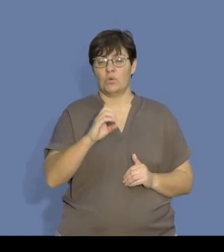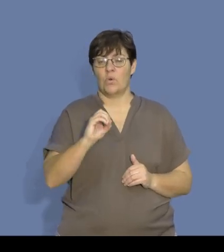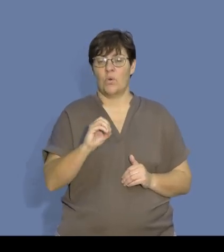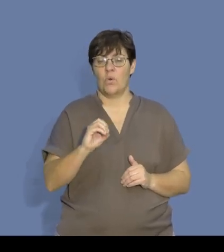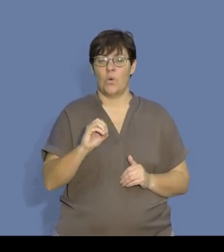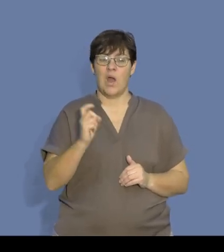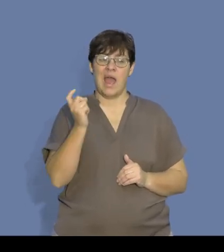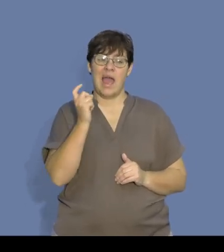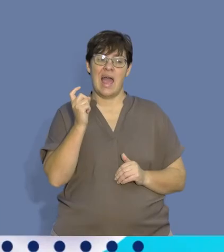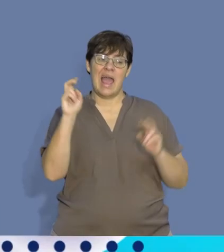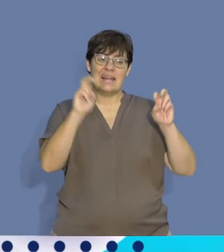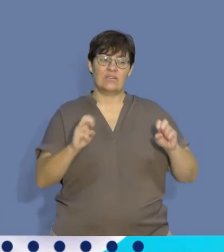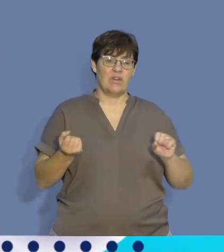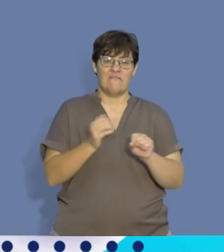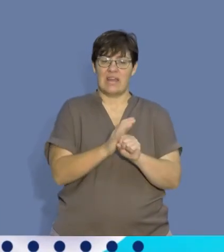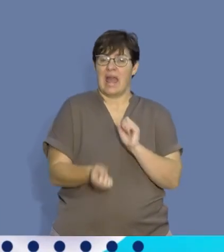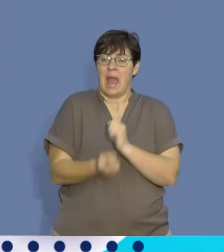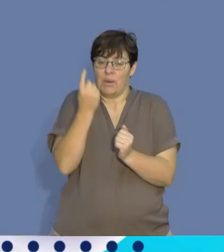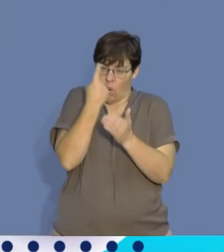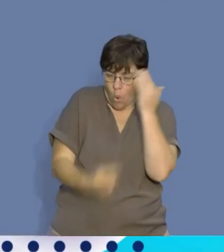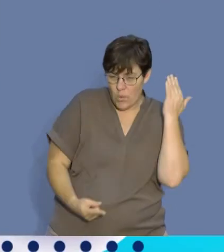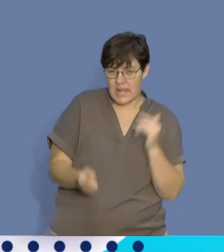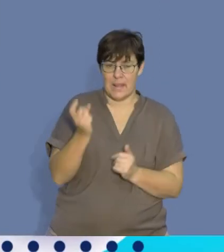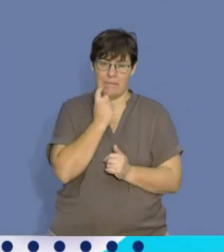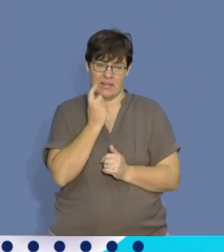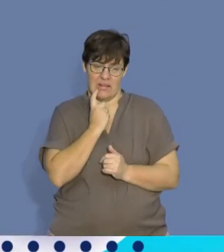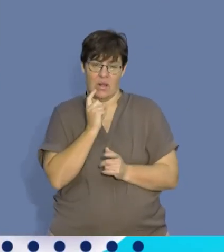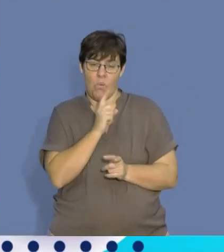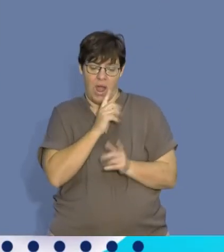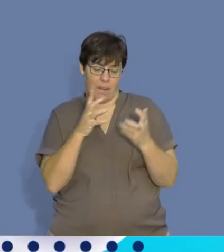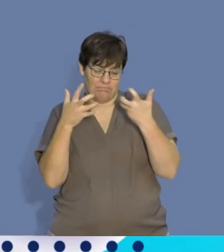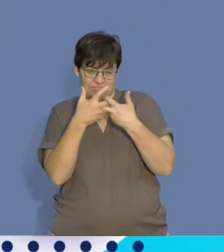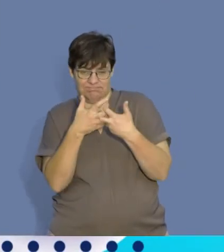metal because of the way the metal is bonded, because of the